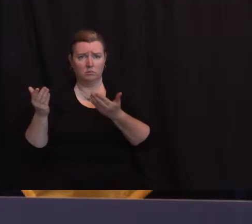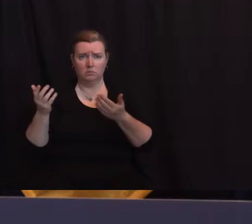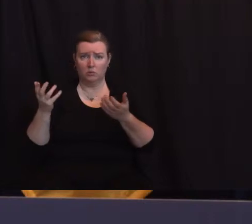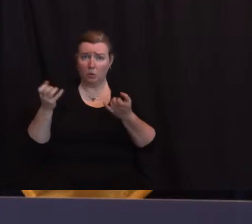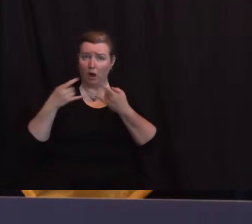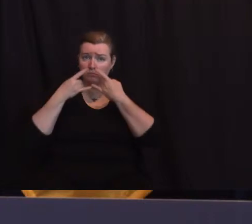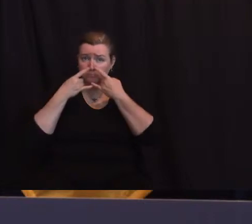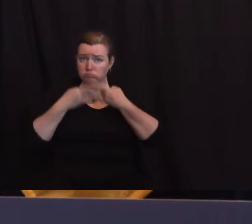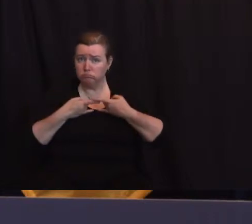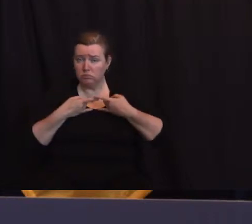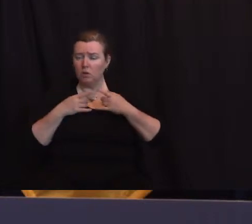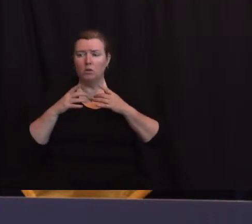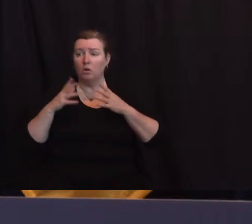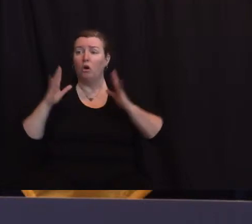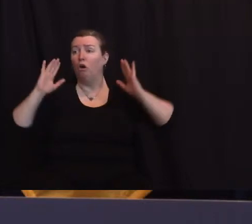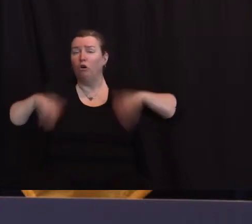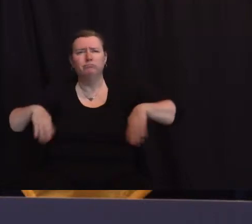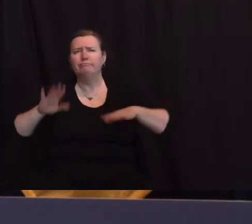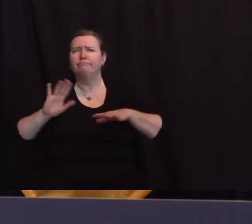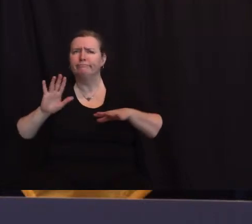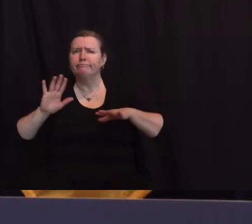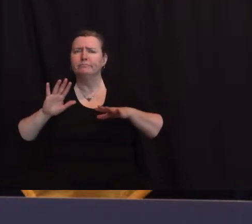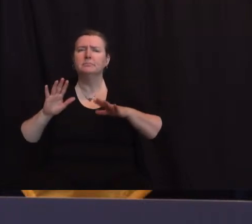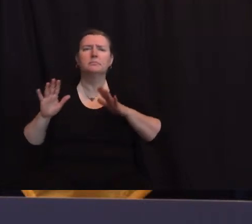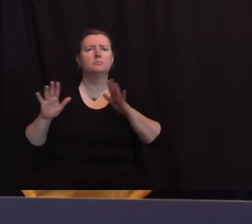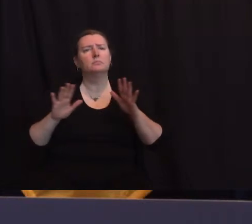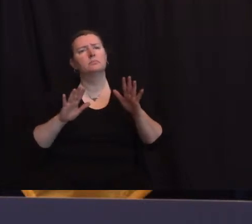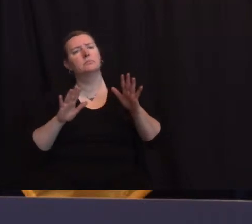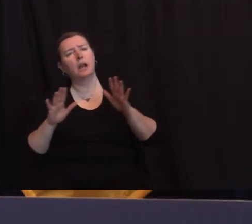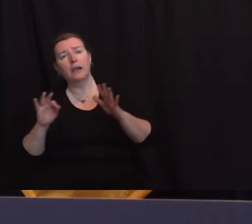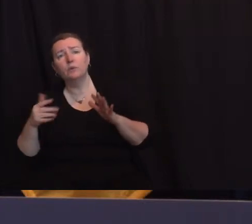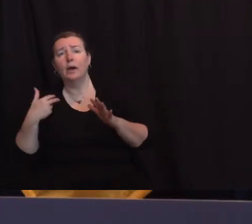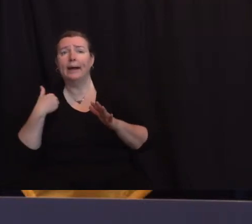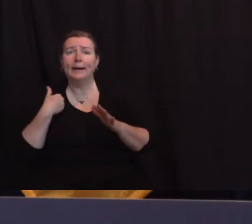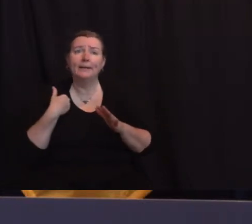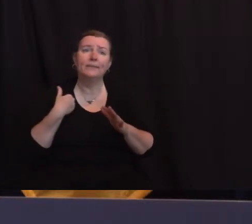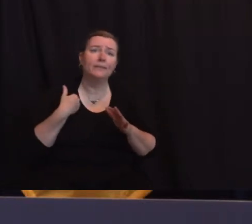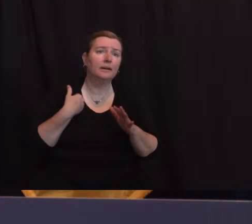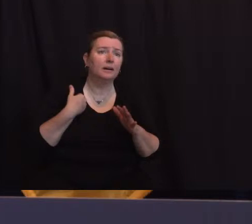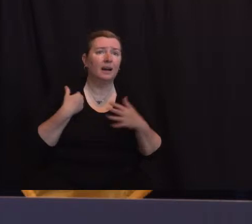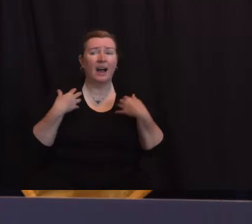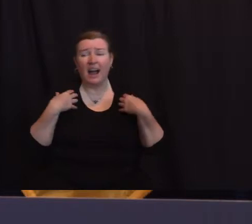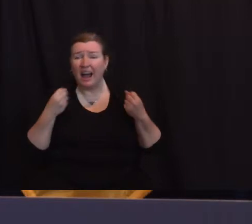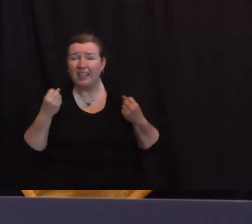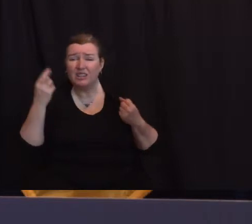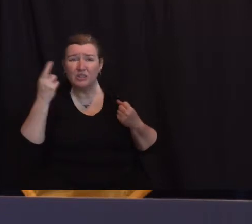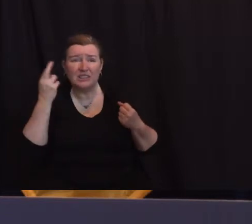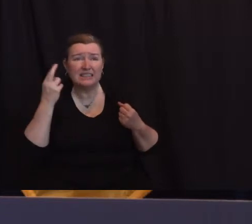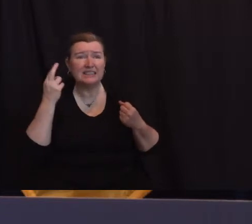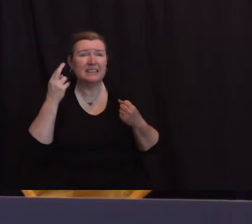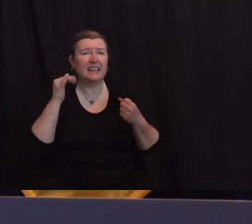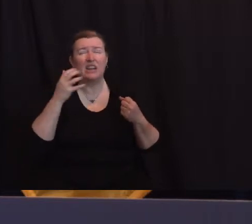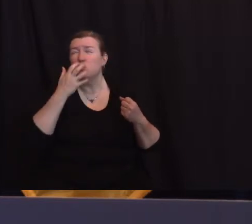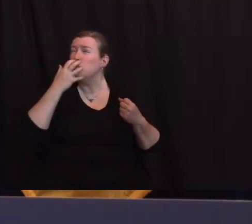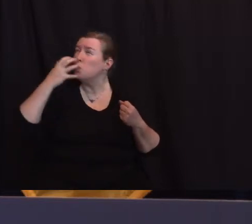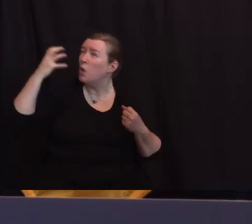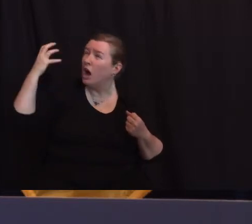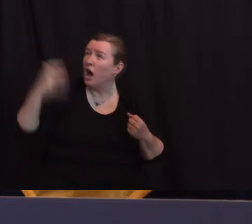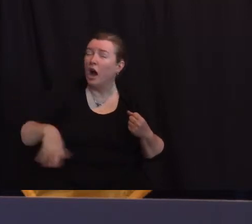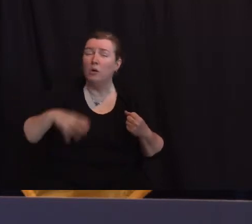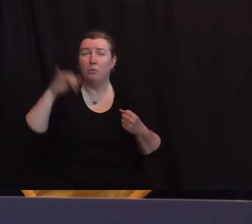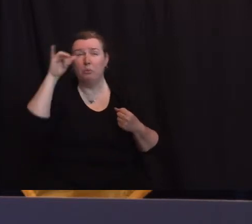always. We are saying that if it's a particular health reason, and extreme heat is one of them, that